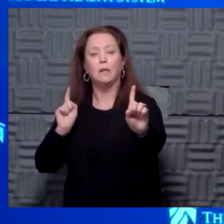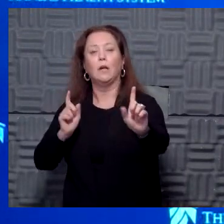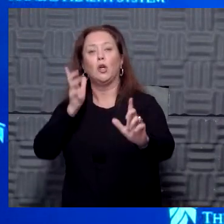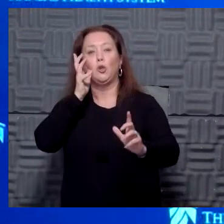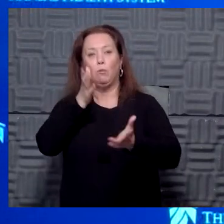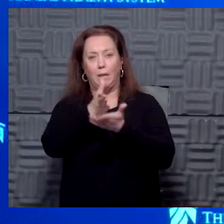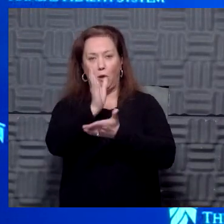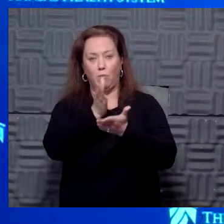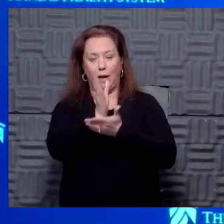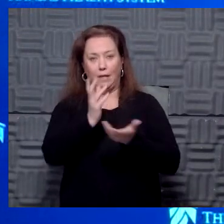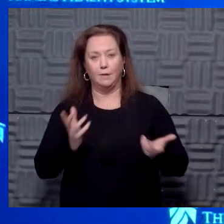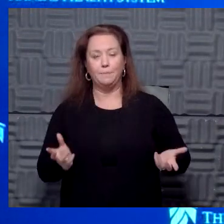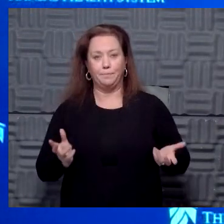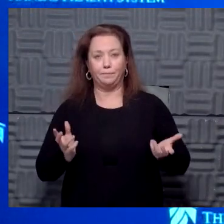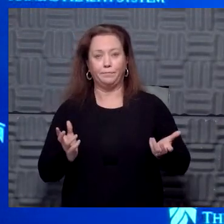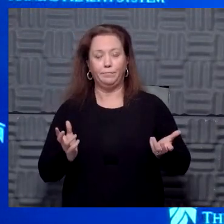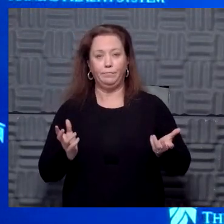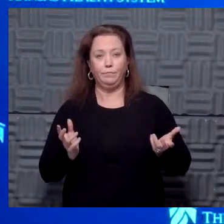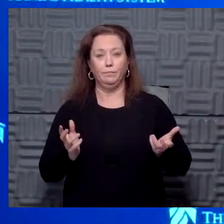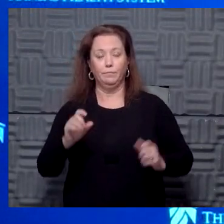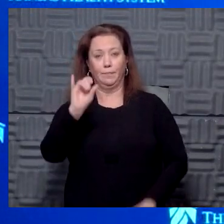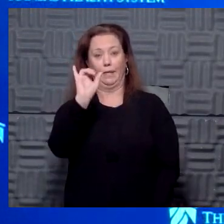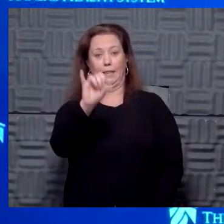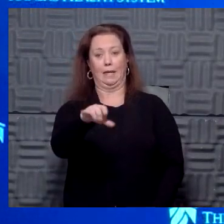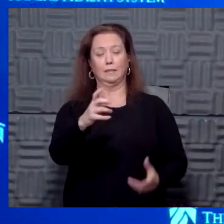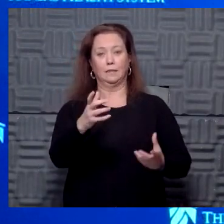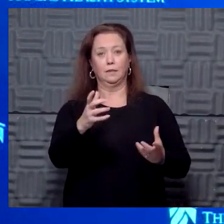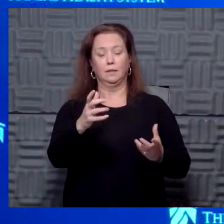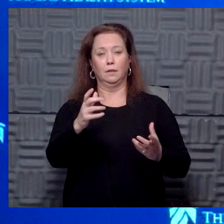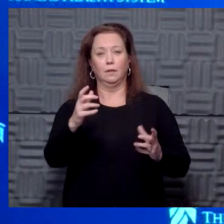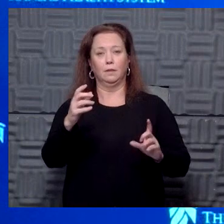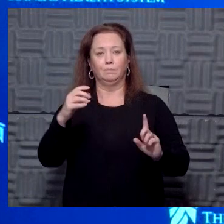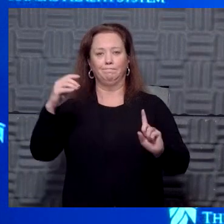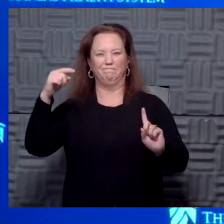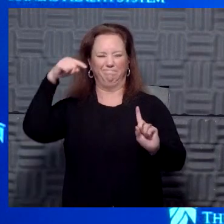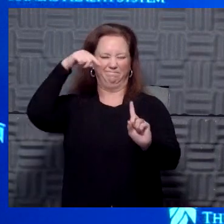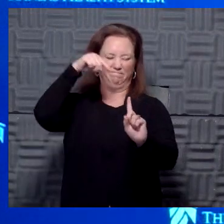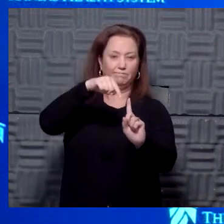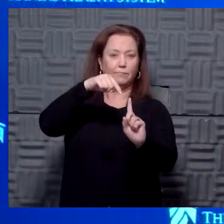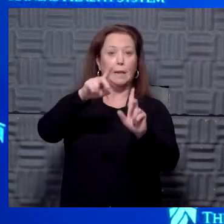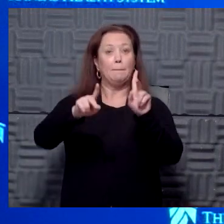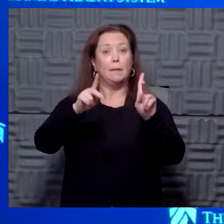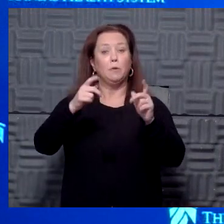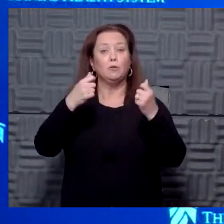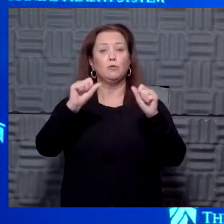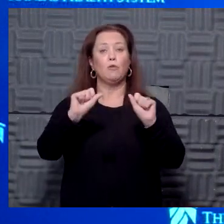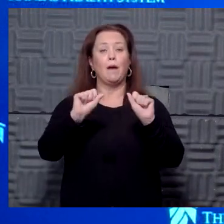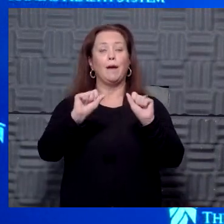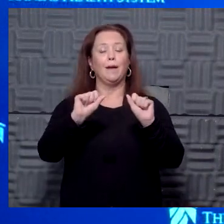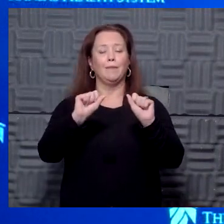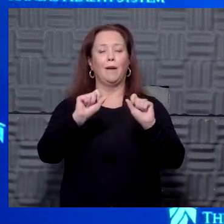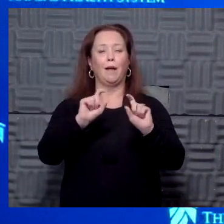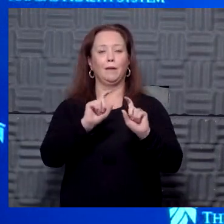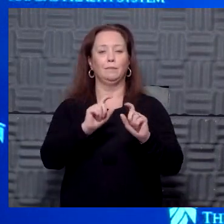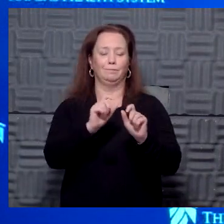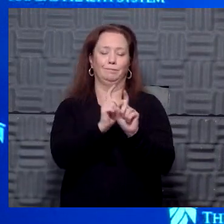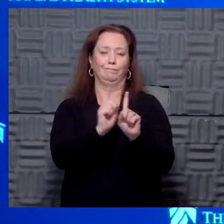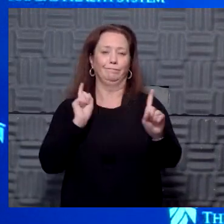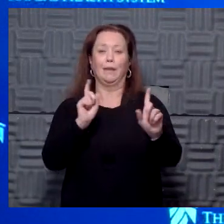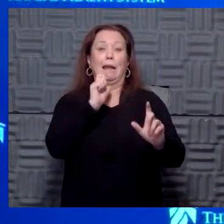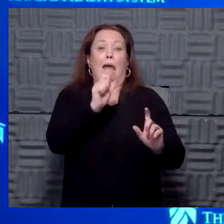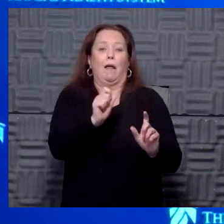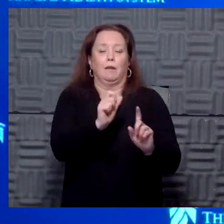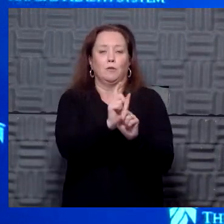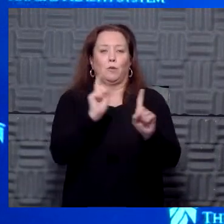be okay. And that's, we come back to that, and folks try to find ways to not do it, but that's really not the right answer.